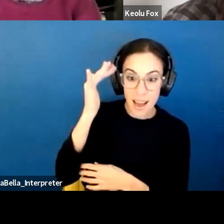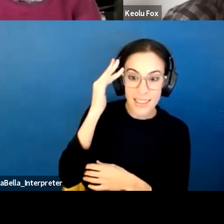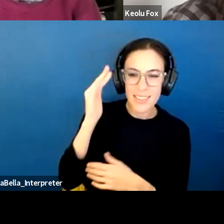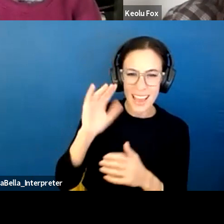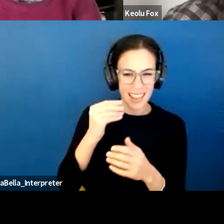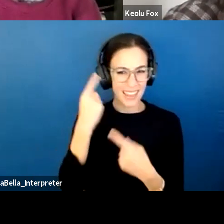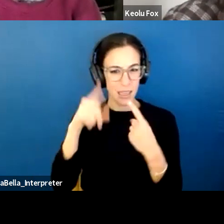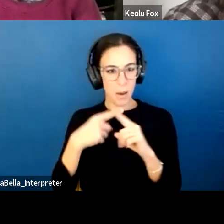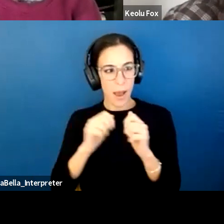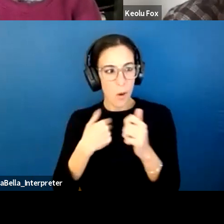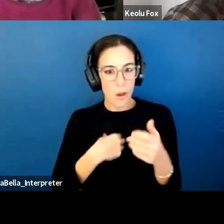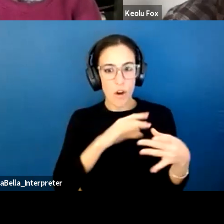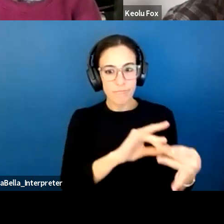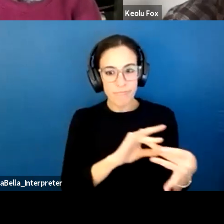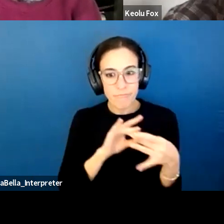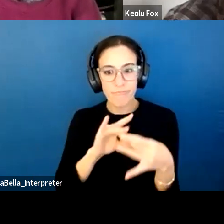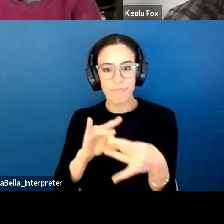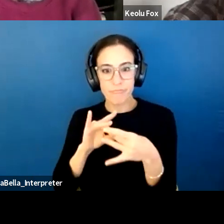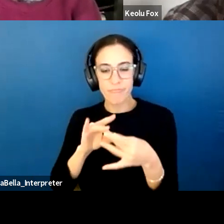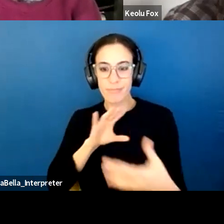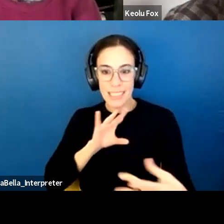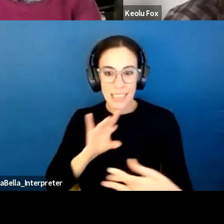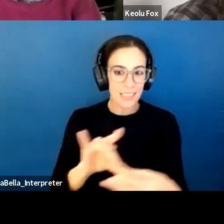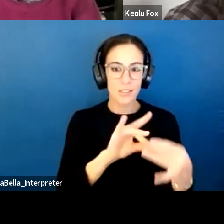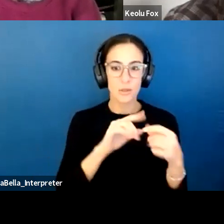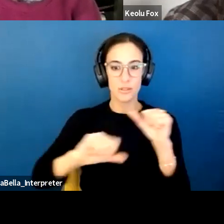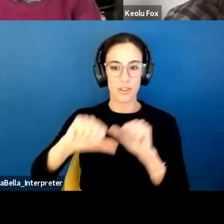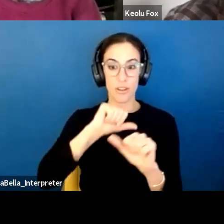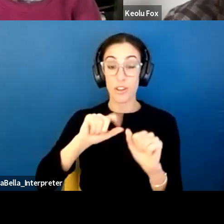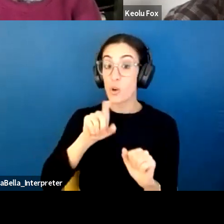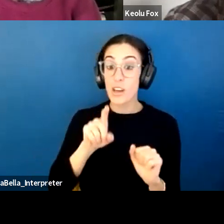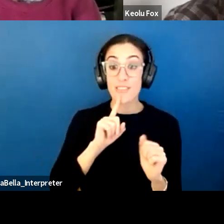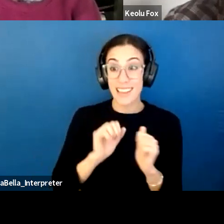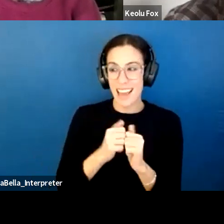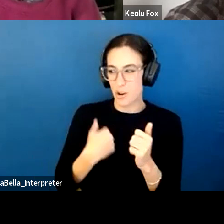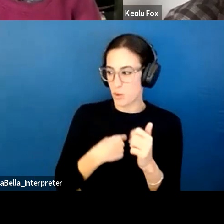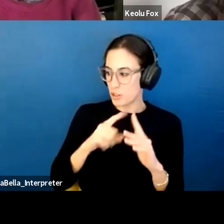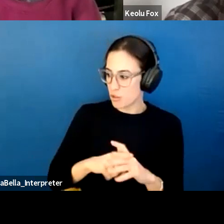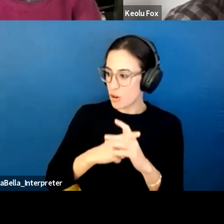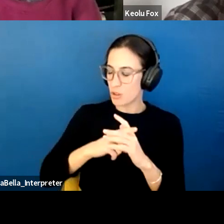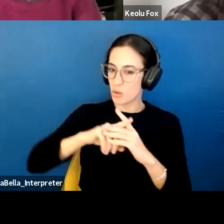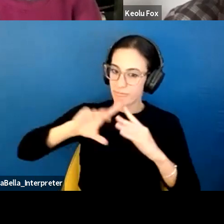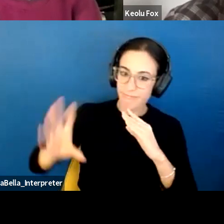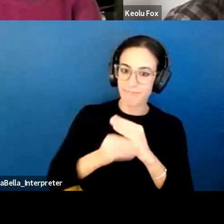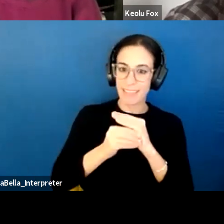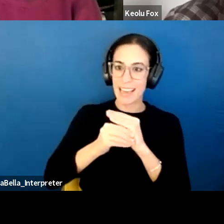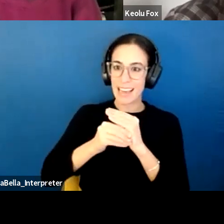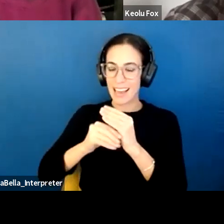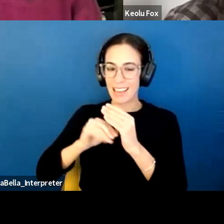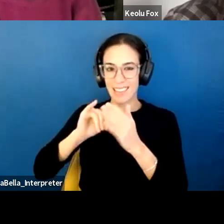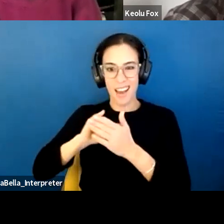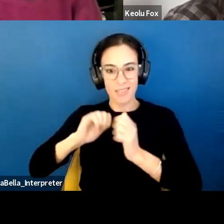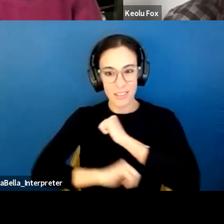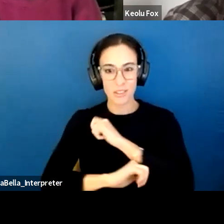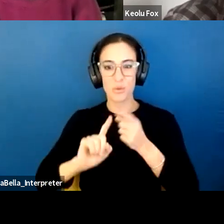relation with each other. The question is, how do we actually start building that into our systems, right? And I wonder if people have sort of